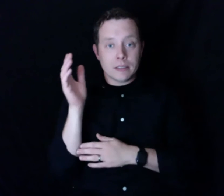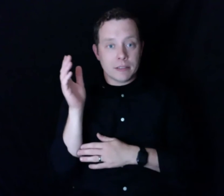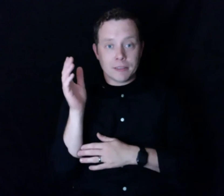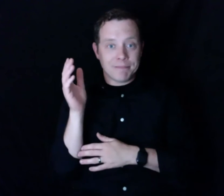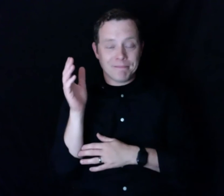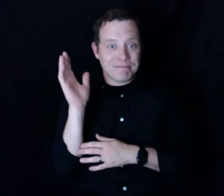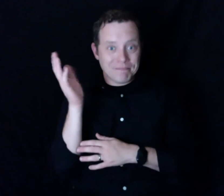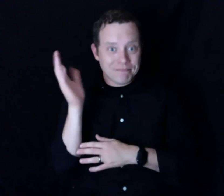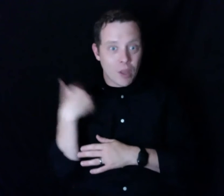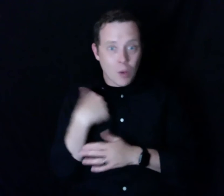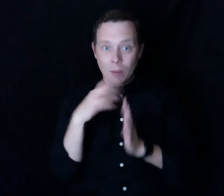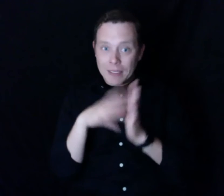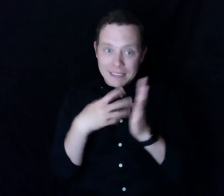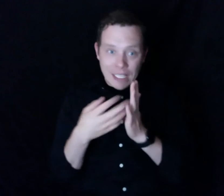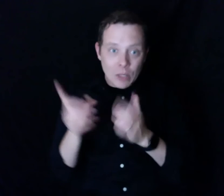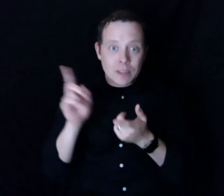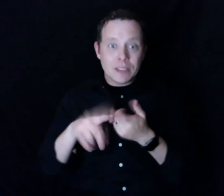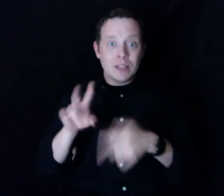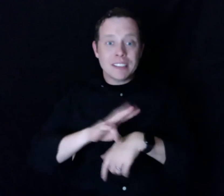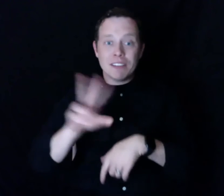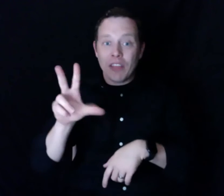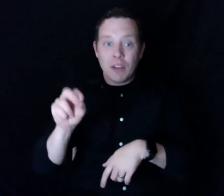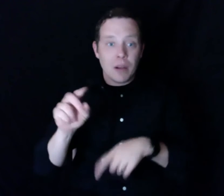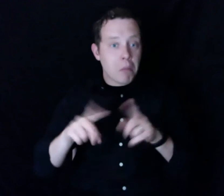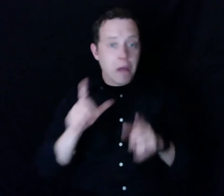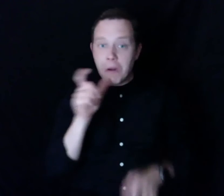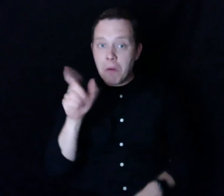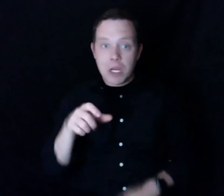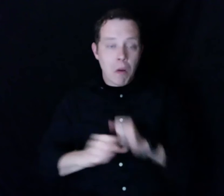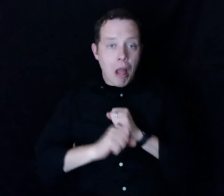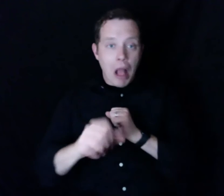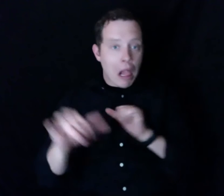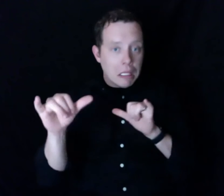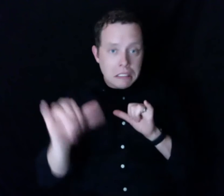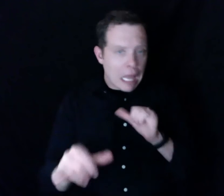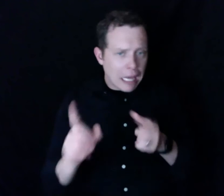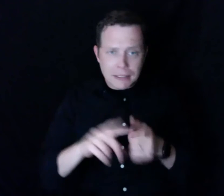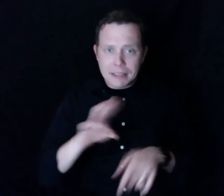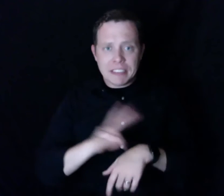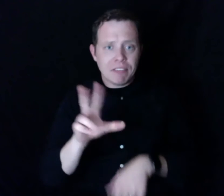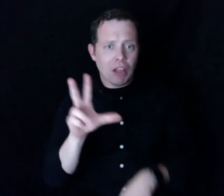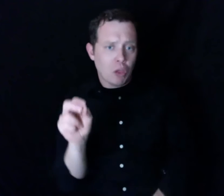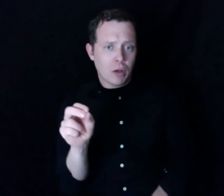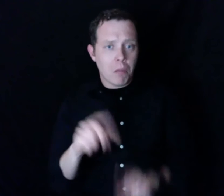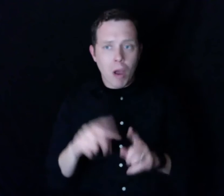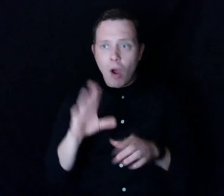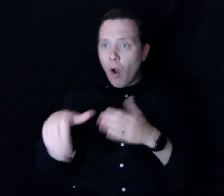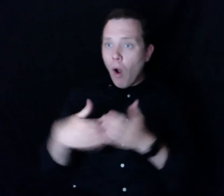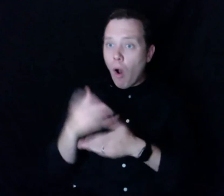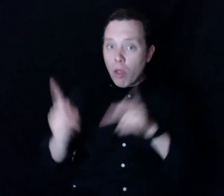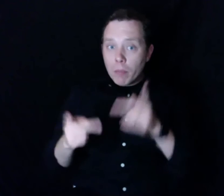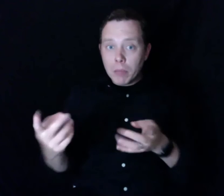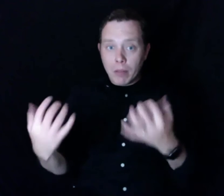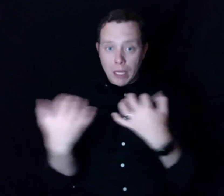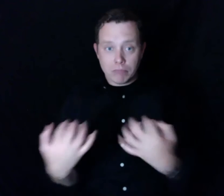but that doesn't mean we have to hang out here until 7:30. But I do want to give you all of you attendees, the opportunity to